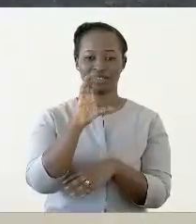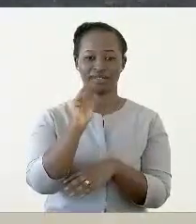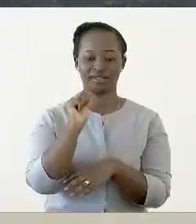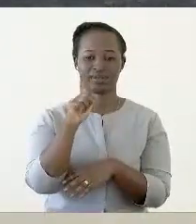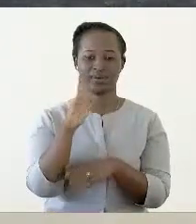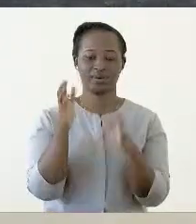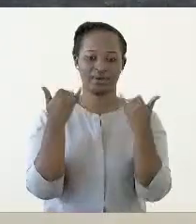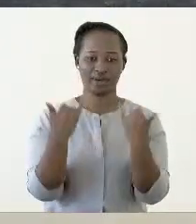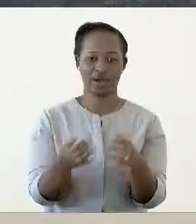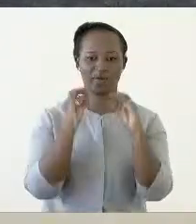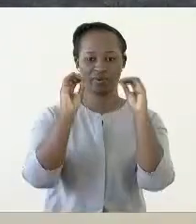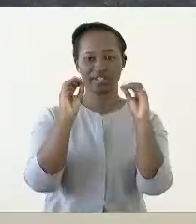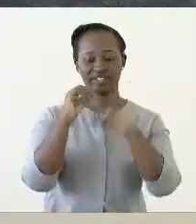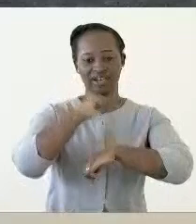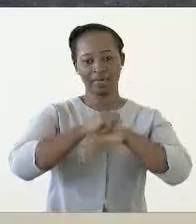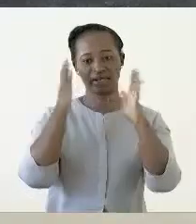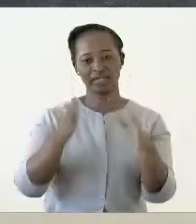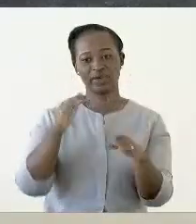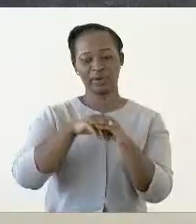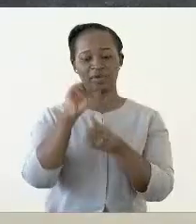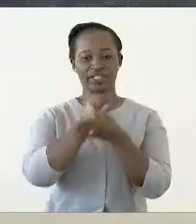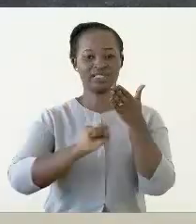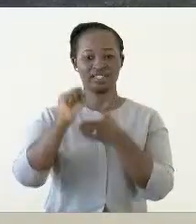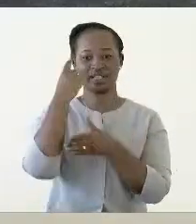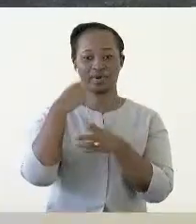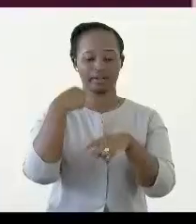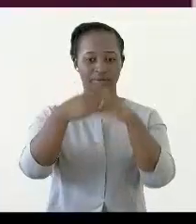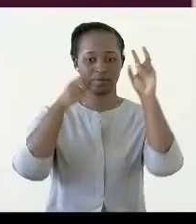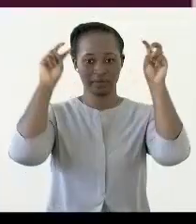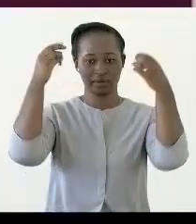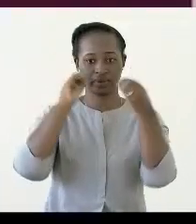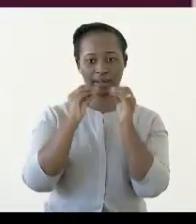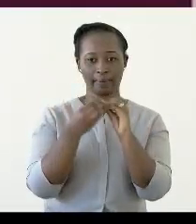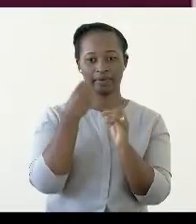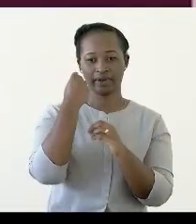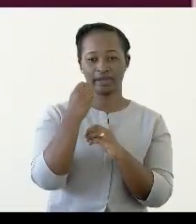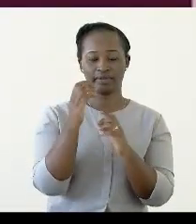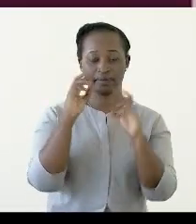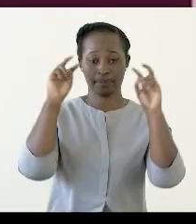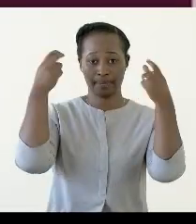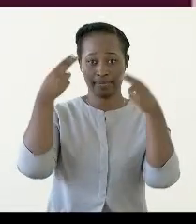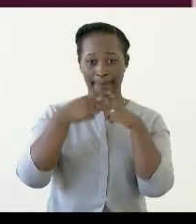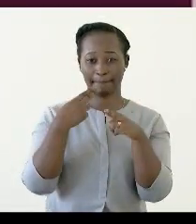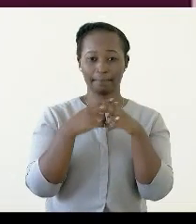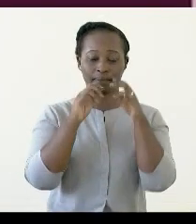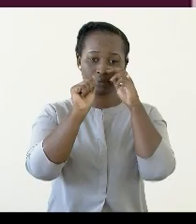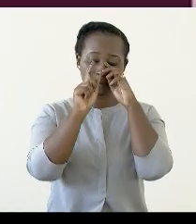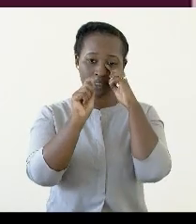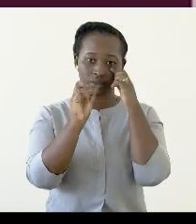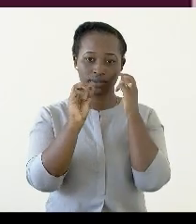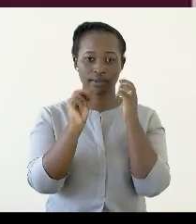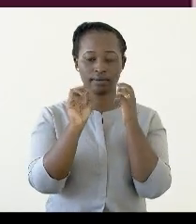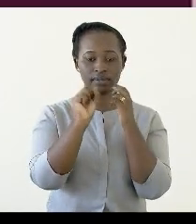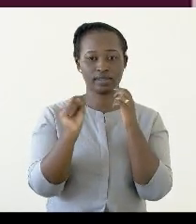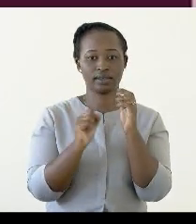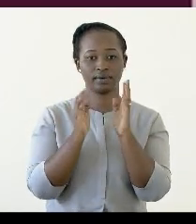with Senior 1 students continuing with unit number 5, atoms, elements and compounds. But